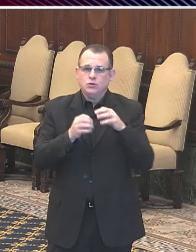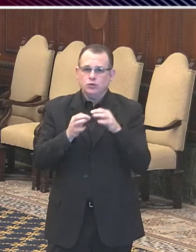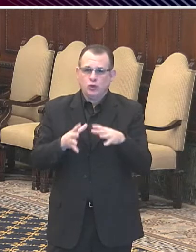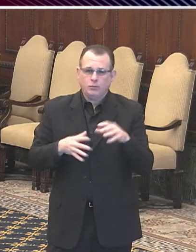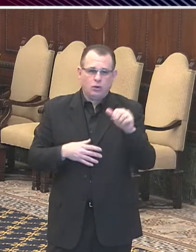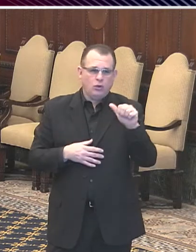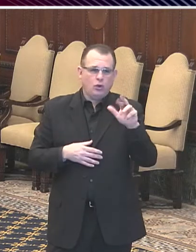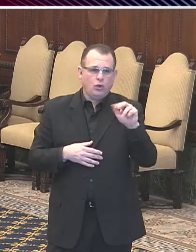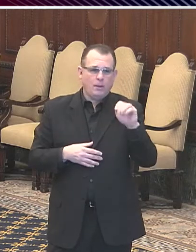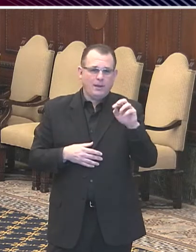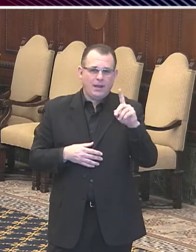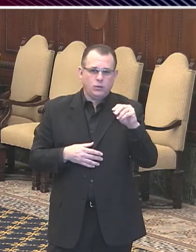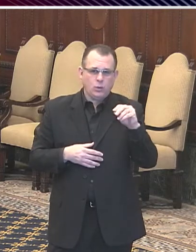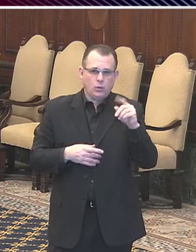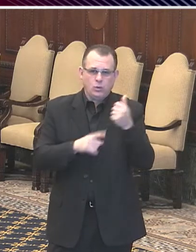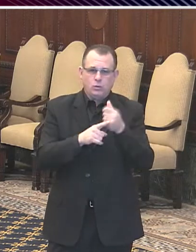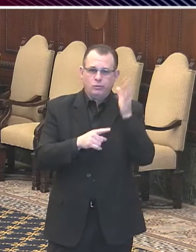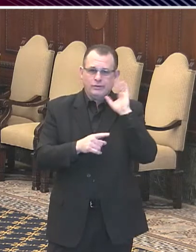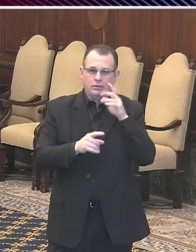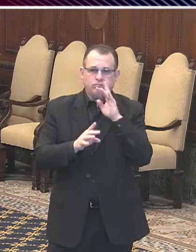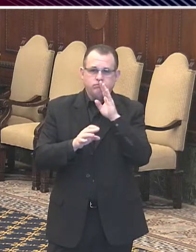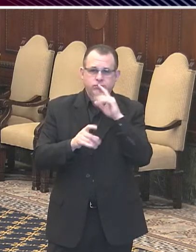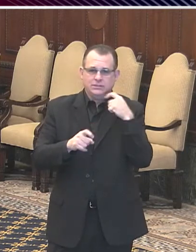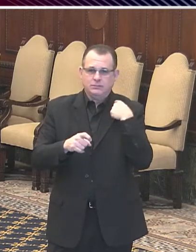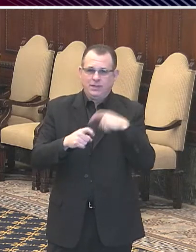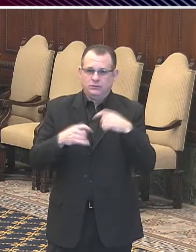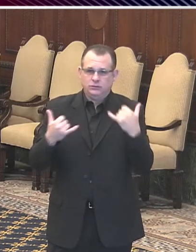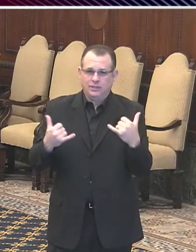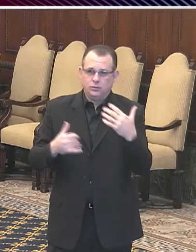us the remarks in Spanish today. Thank you.